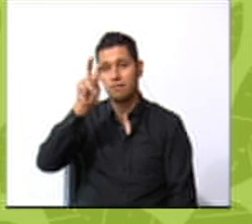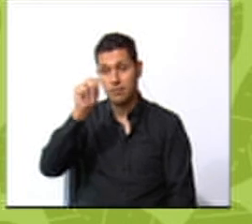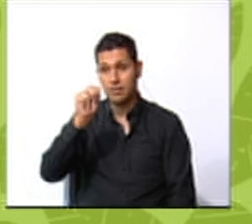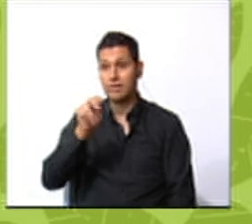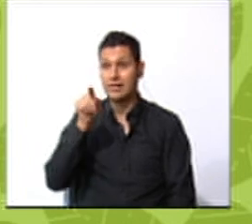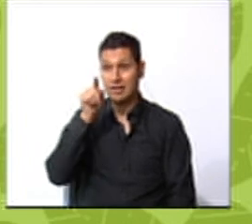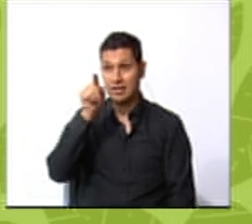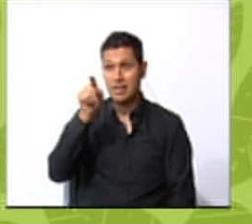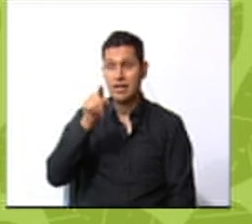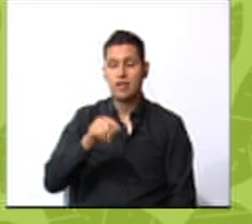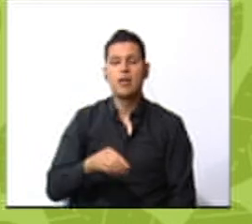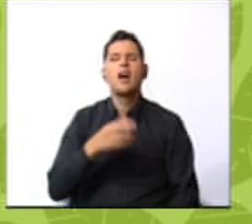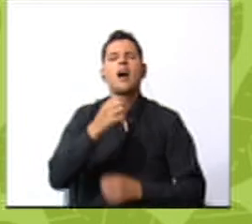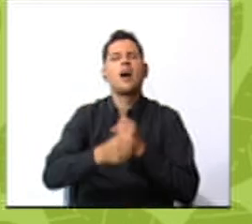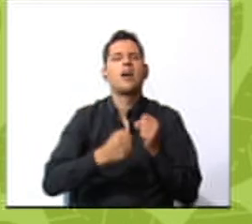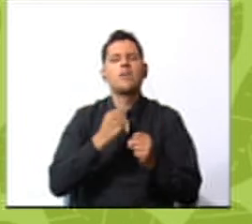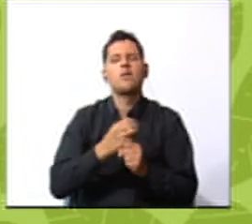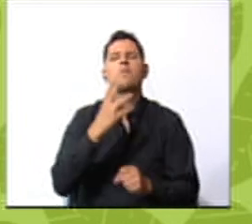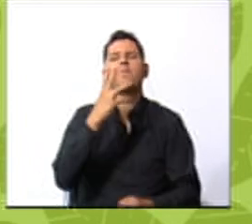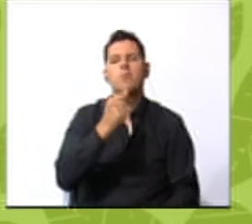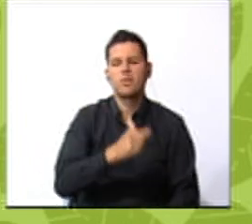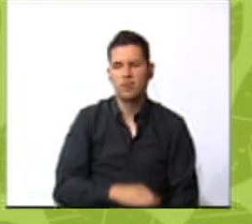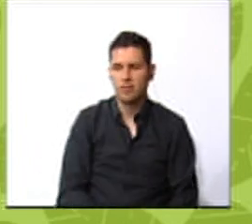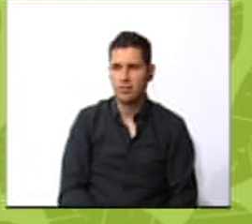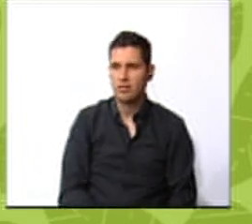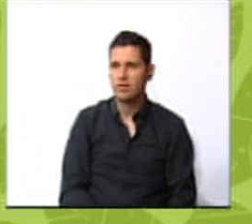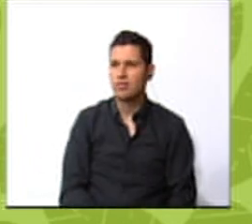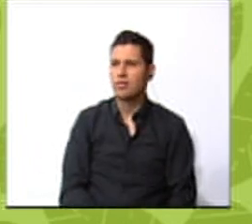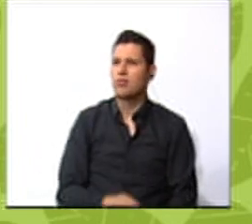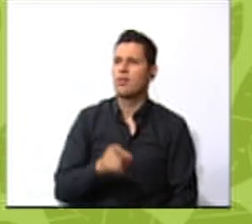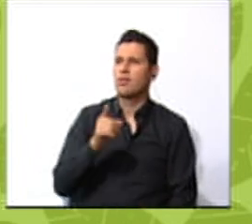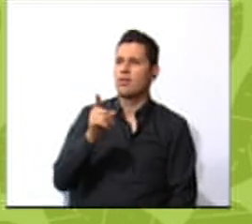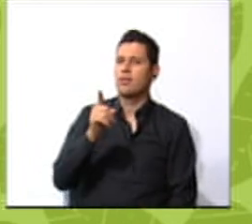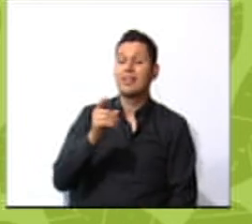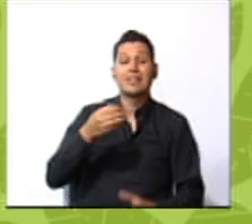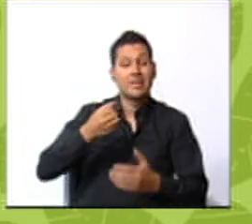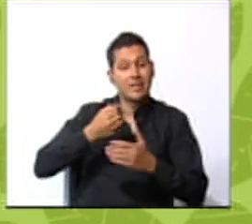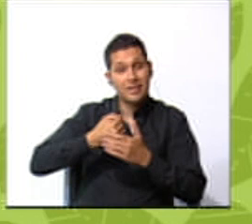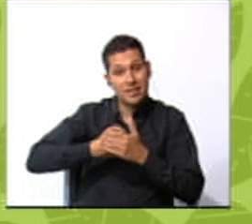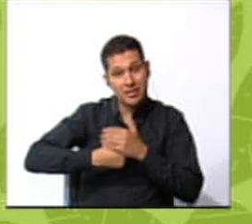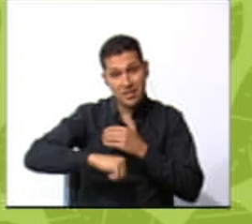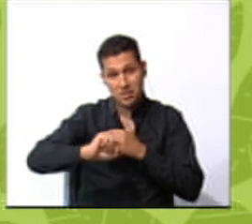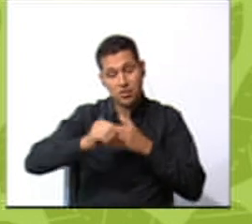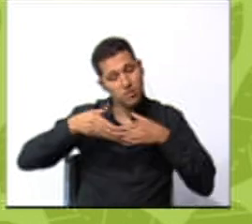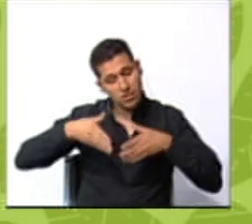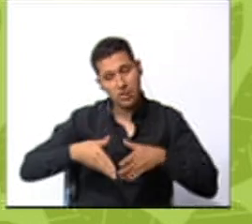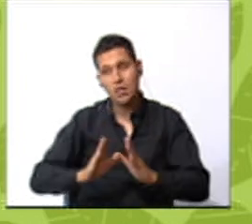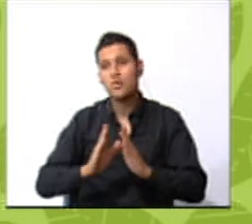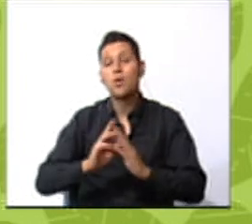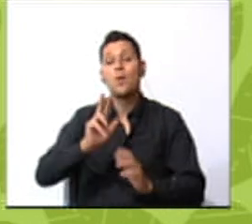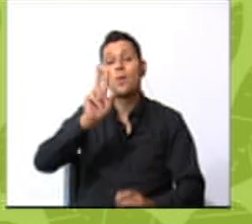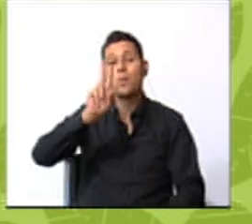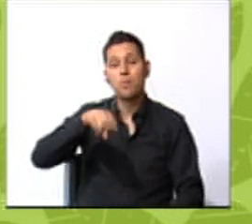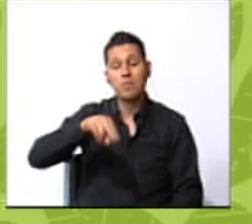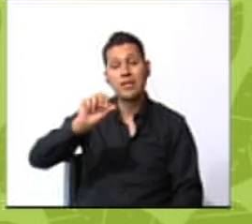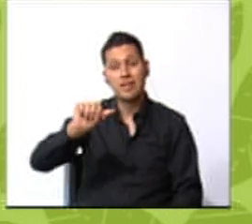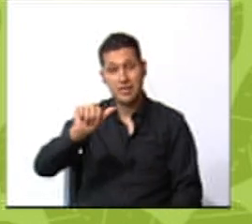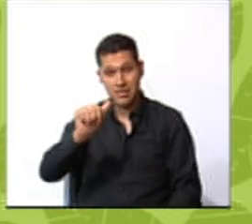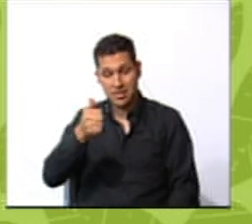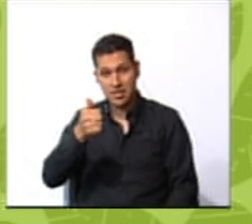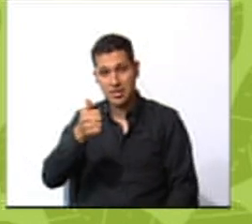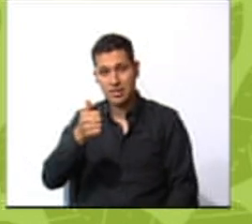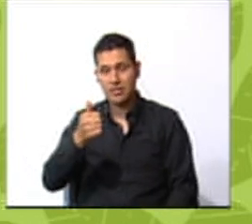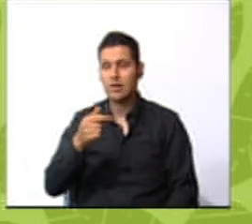old is he? Teacher, ahí no dice cuántos años tiene. No. But you have